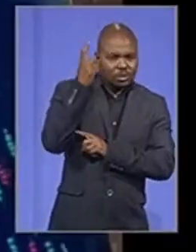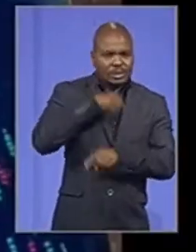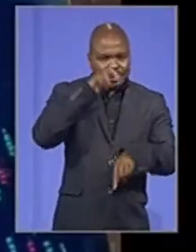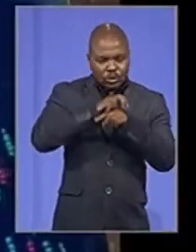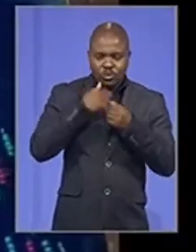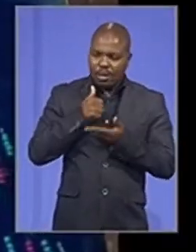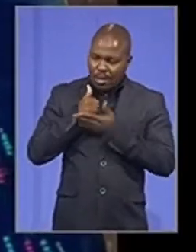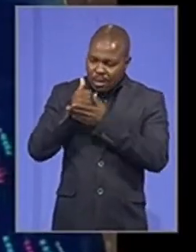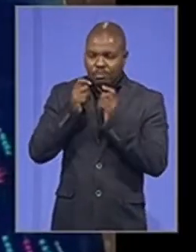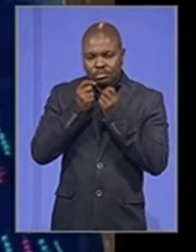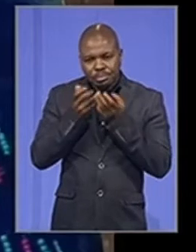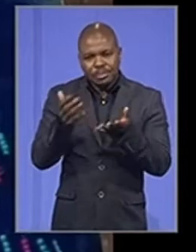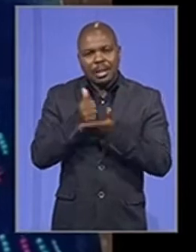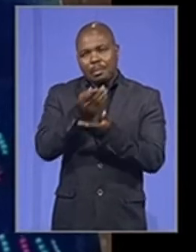sizolinapha.